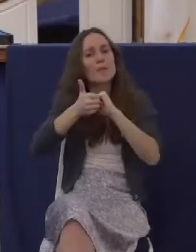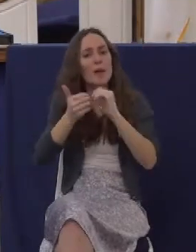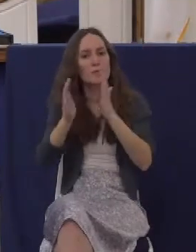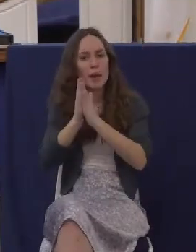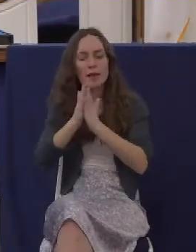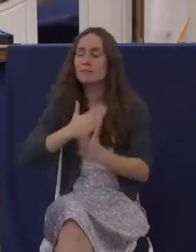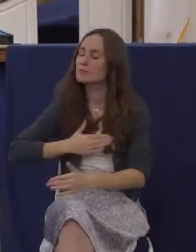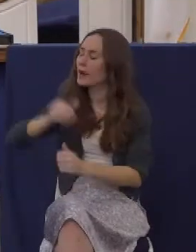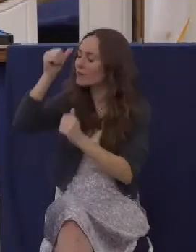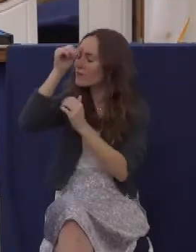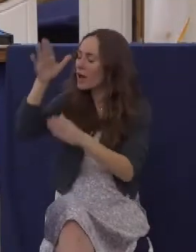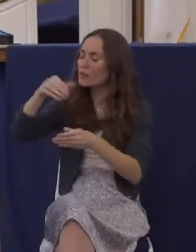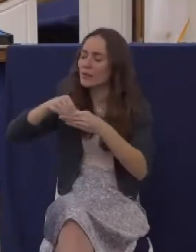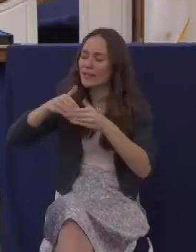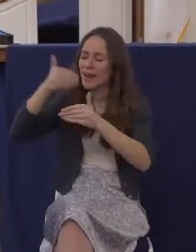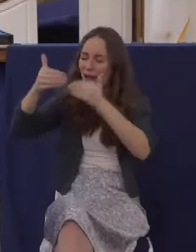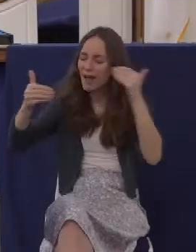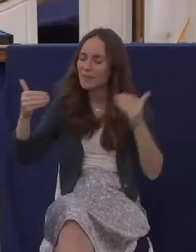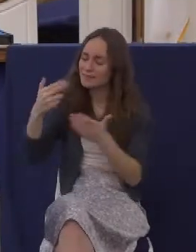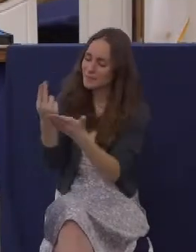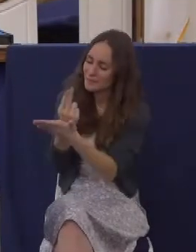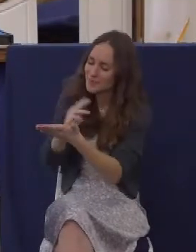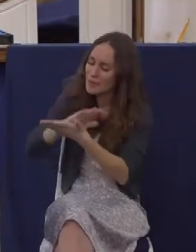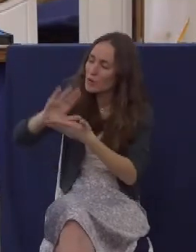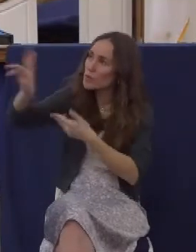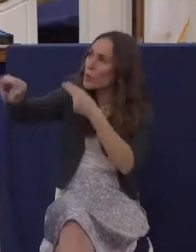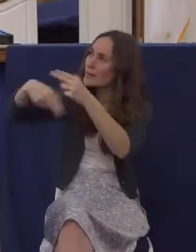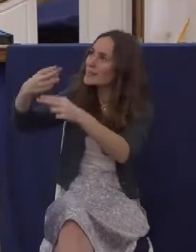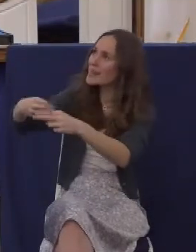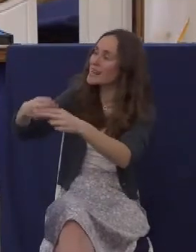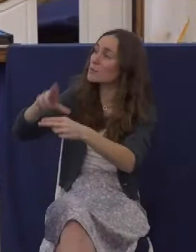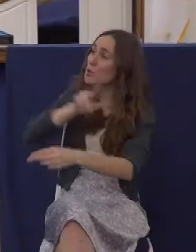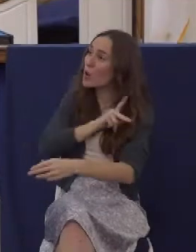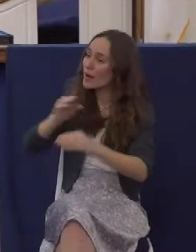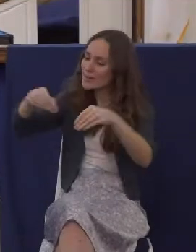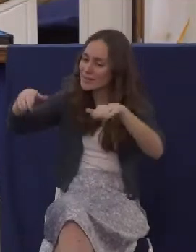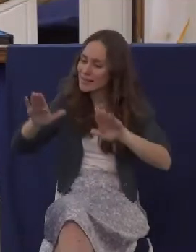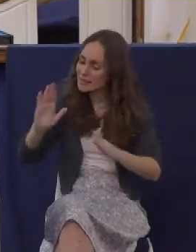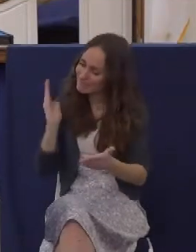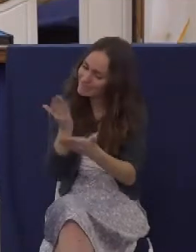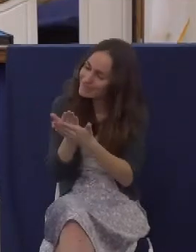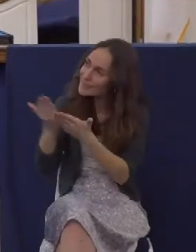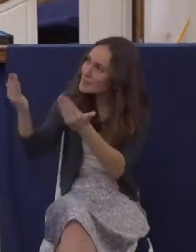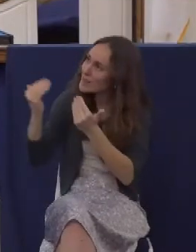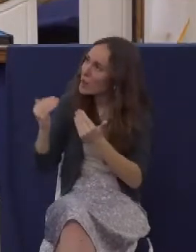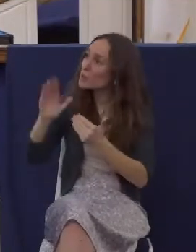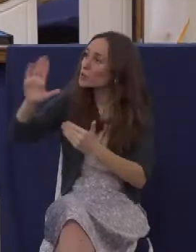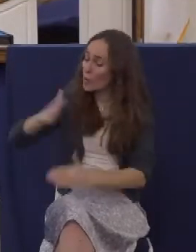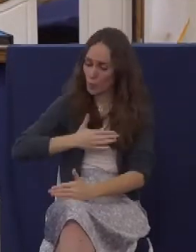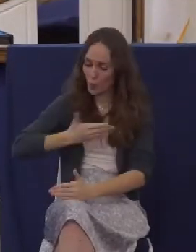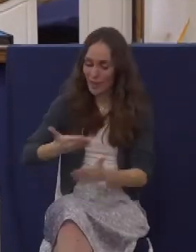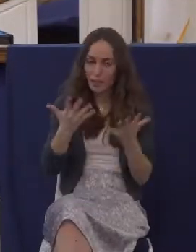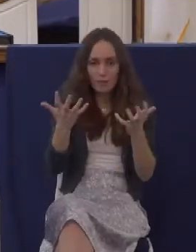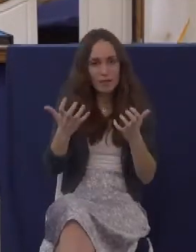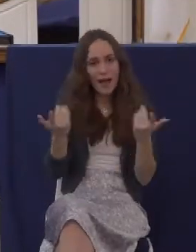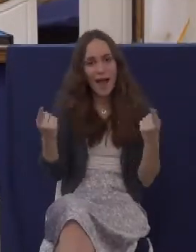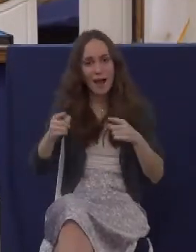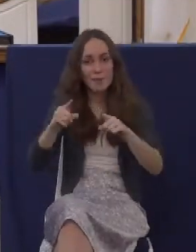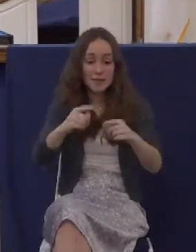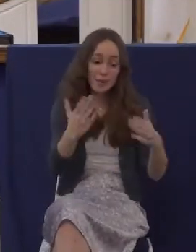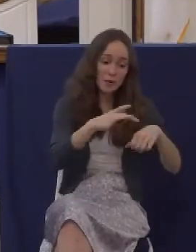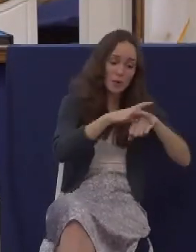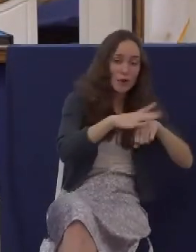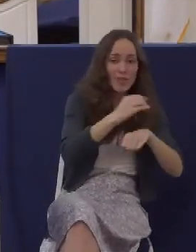in heaven, hallowed be thy name. Thy kingdom come, thy will be done in earth as it is in heaven. Give us this day our